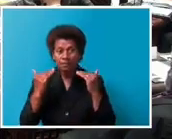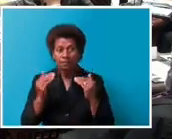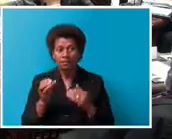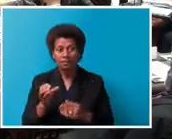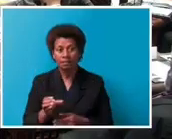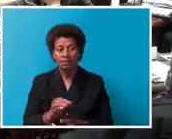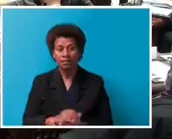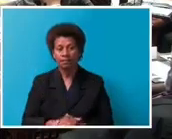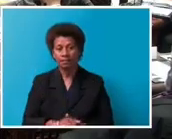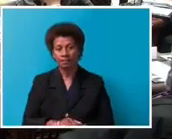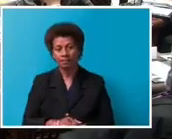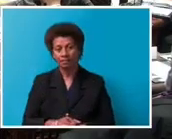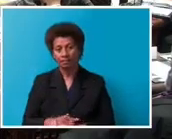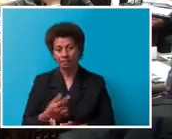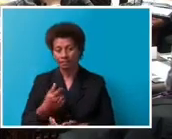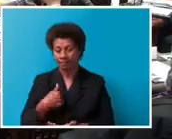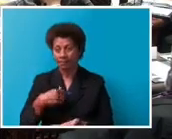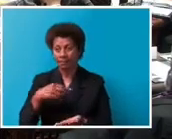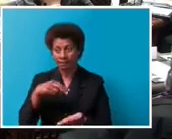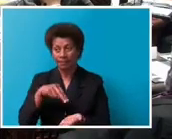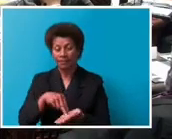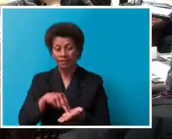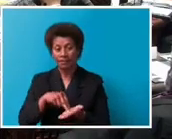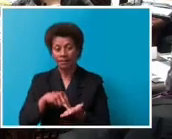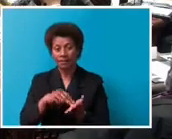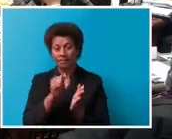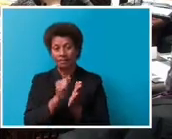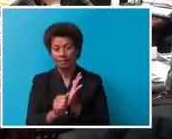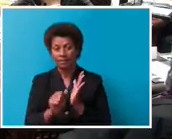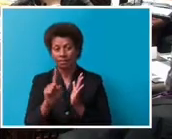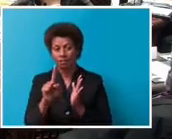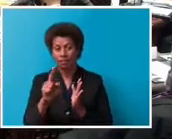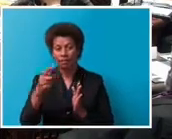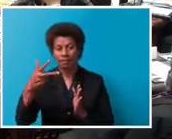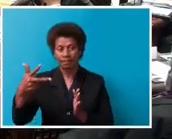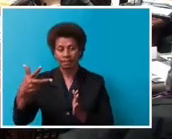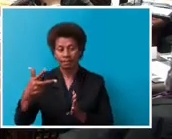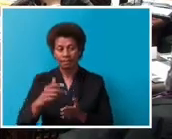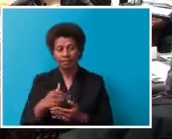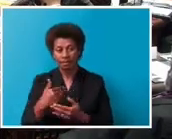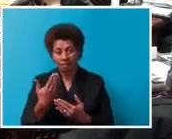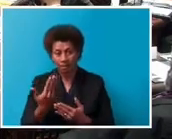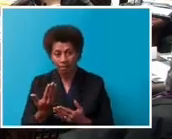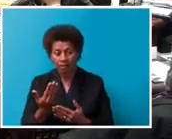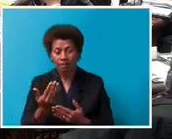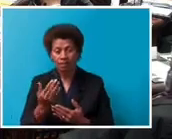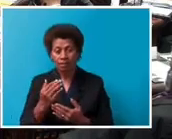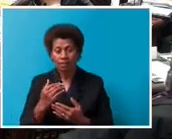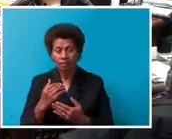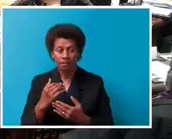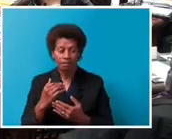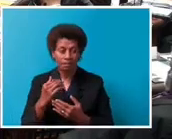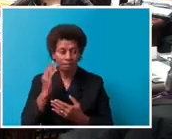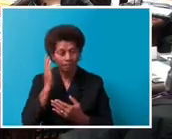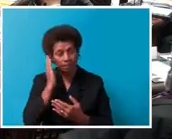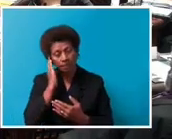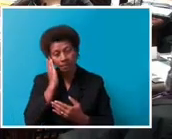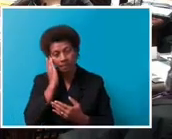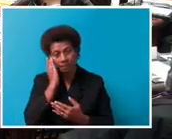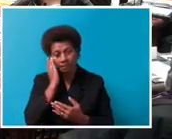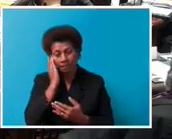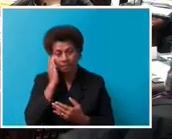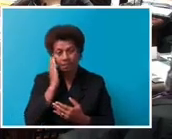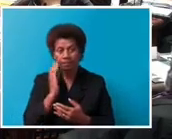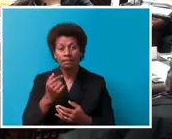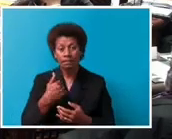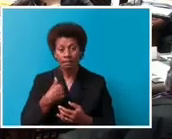I stand on the point of order 74, subsection 1A, sir. Honorable Speaker, that was brought up by me and I